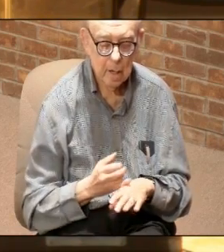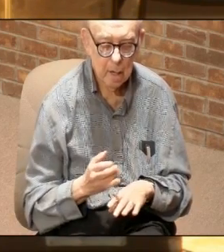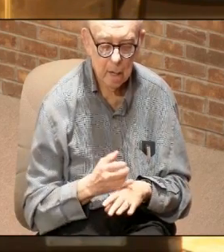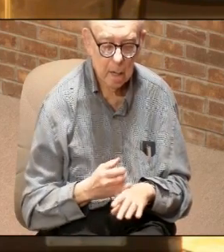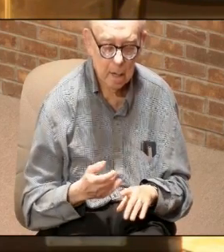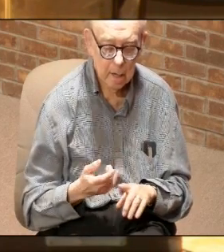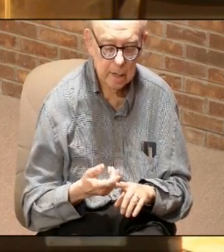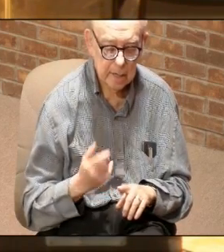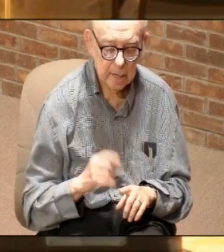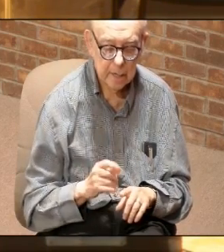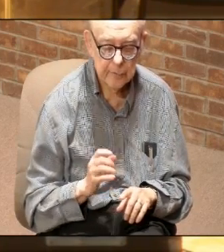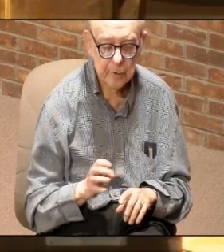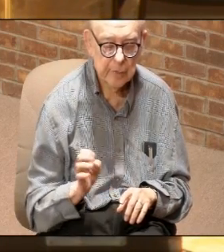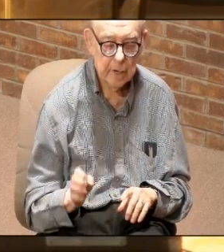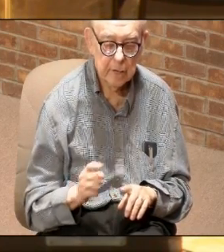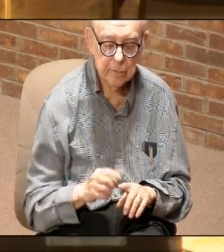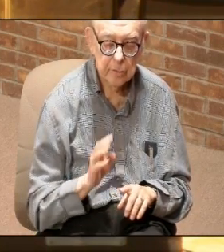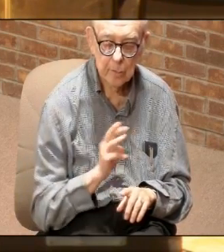from the east to the west.